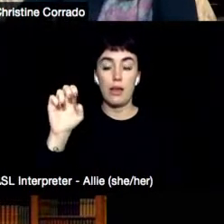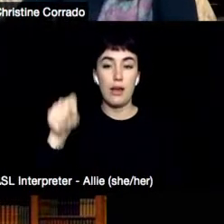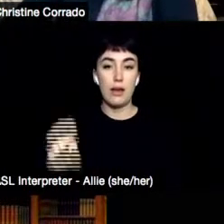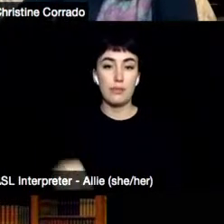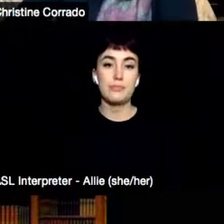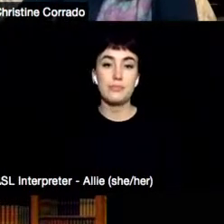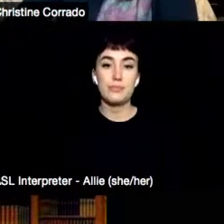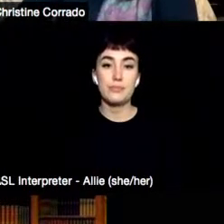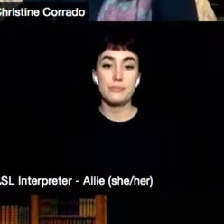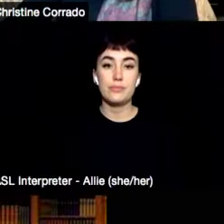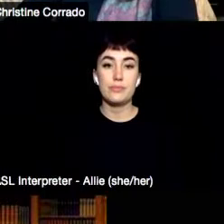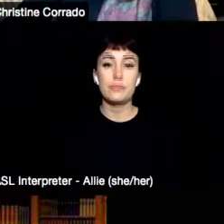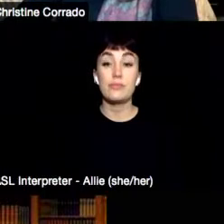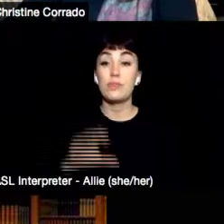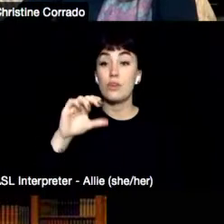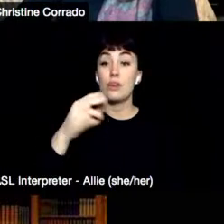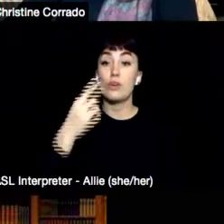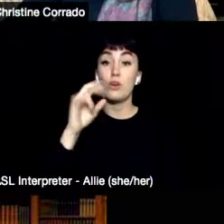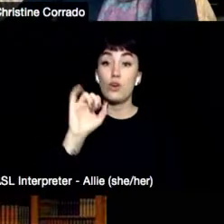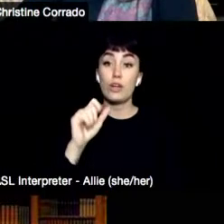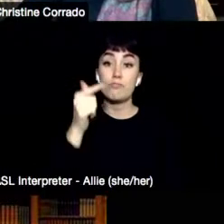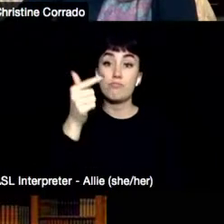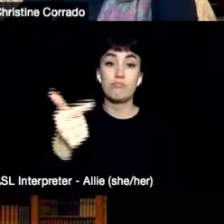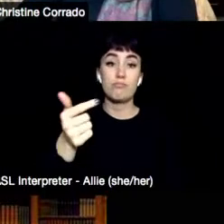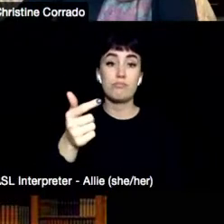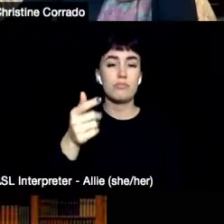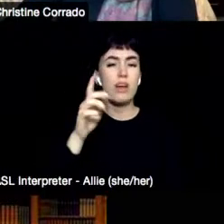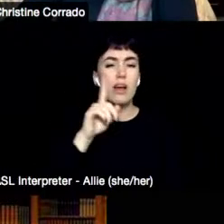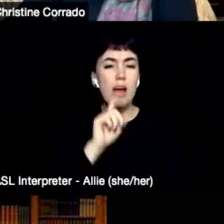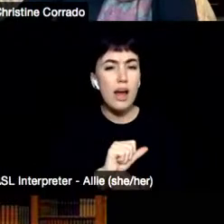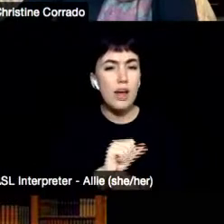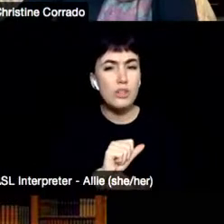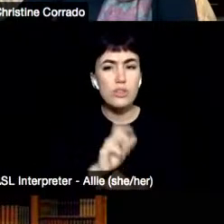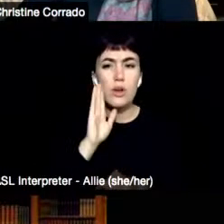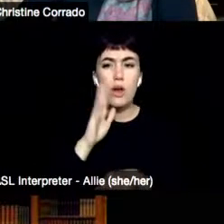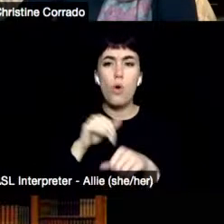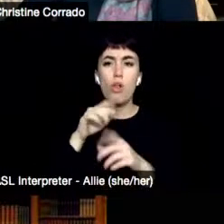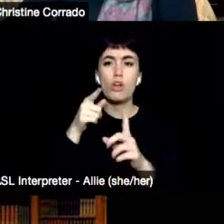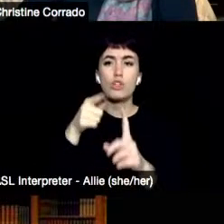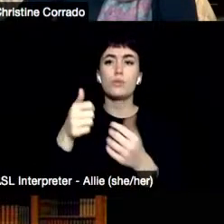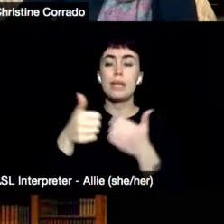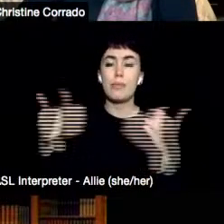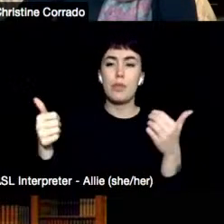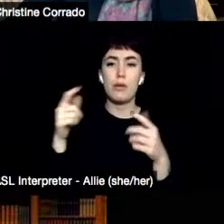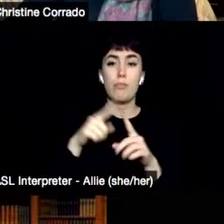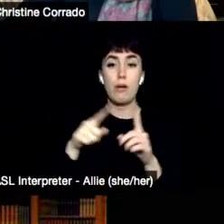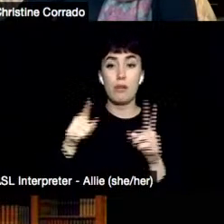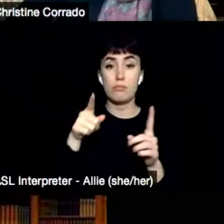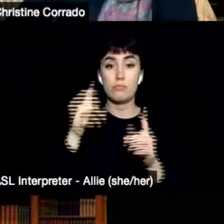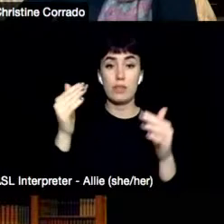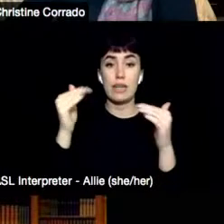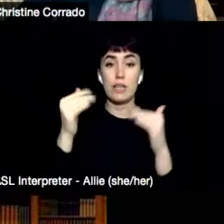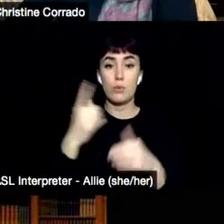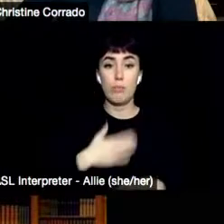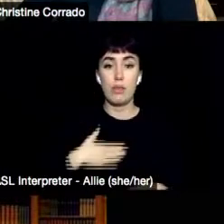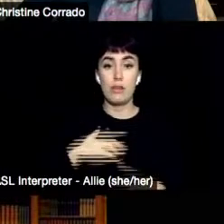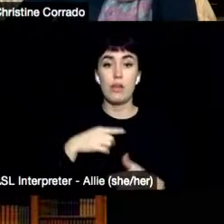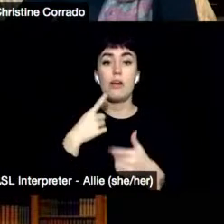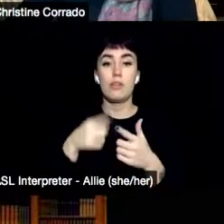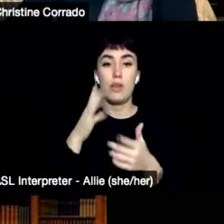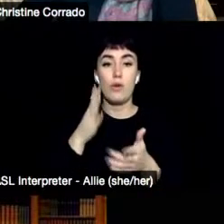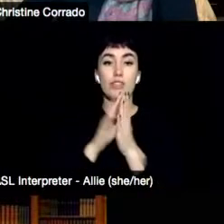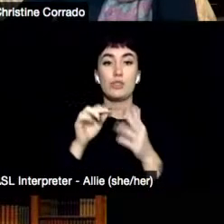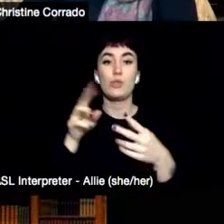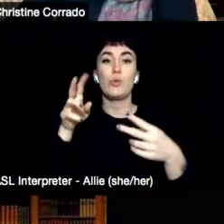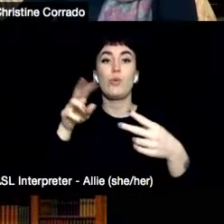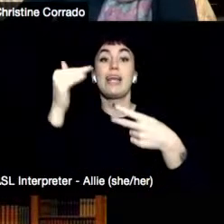Aye. Chris, why don't you do, actually, I'll call on you separately, but if you do the next one, please, and then I'll have you do the one after